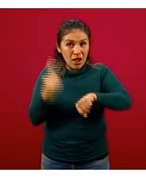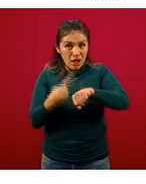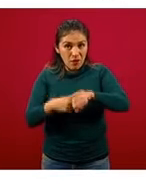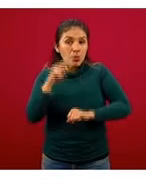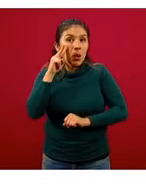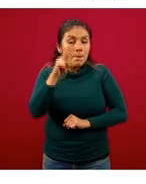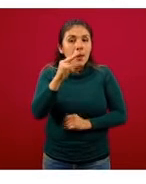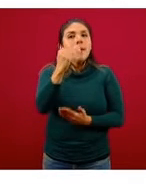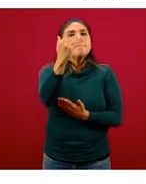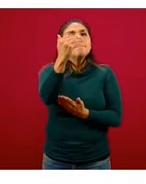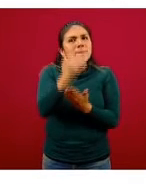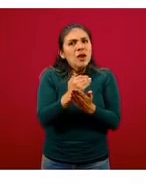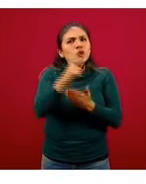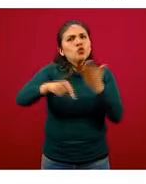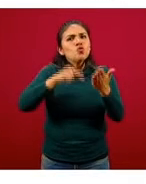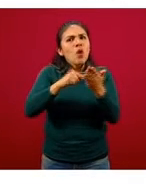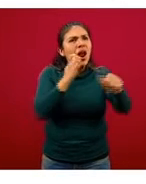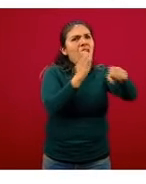case distribution,